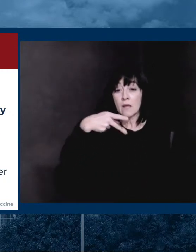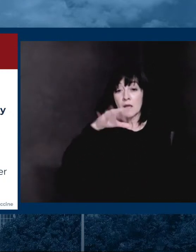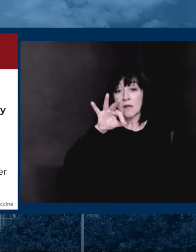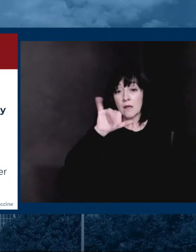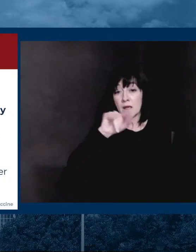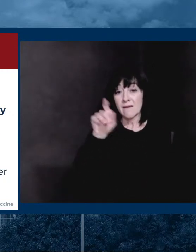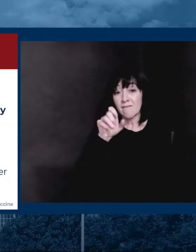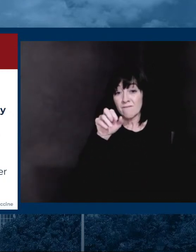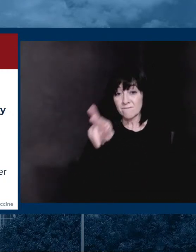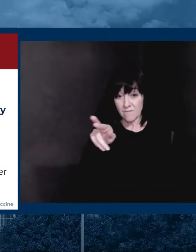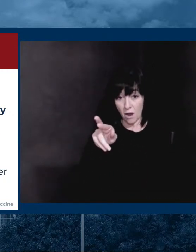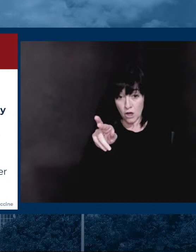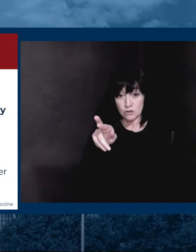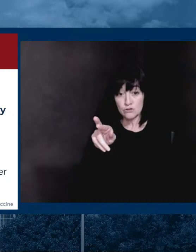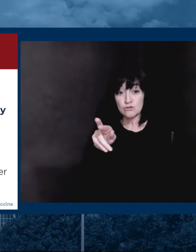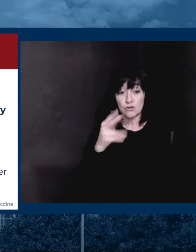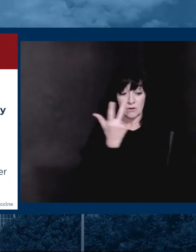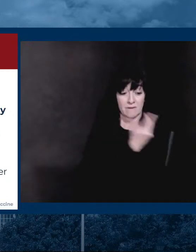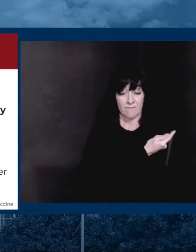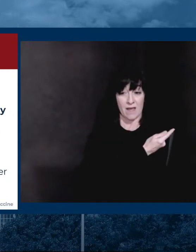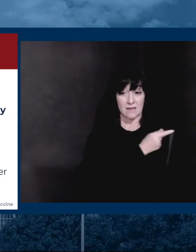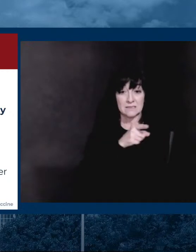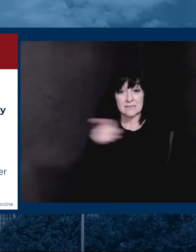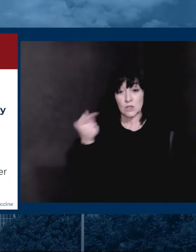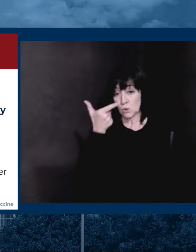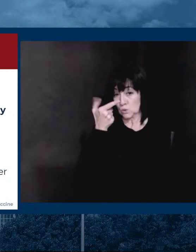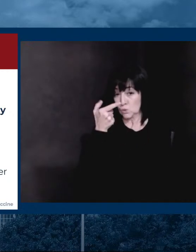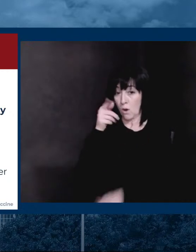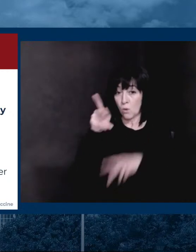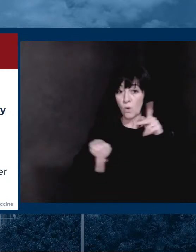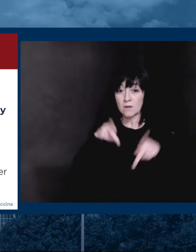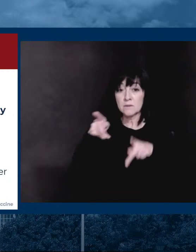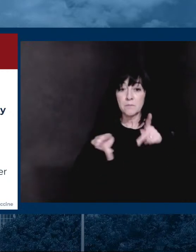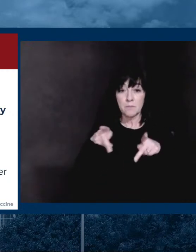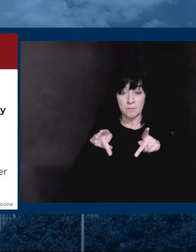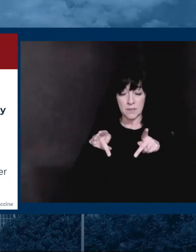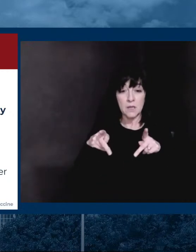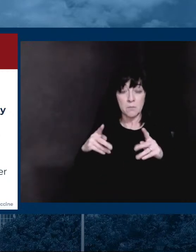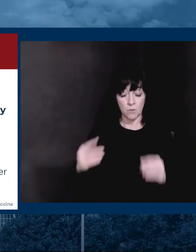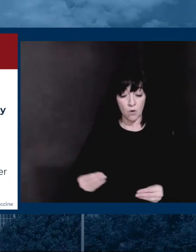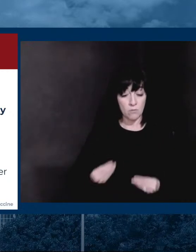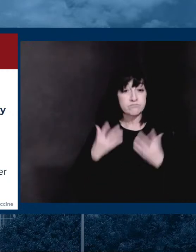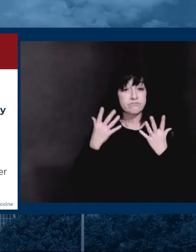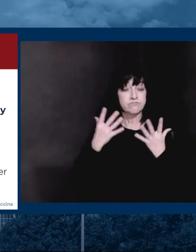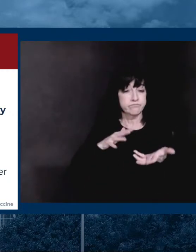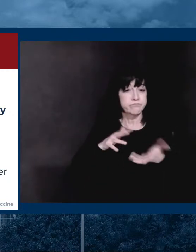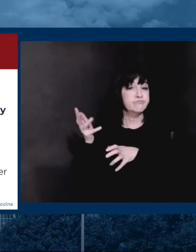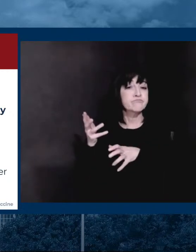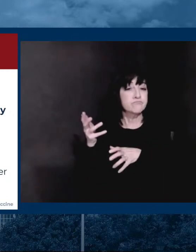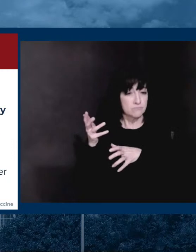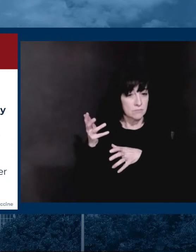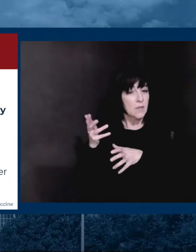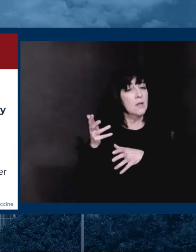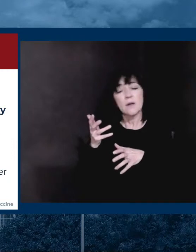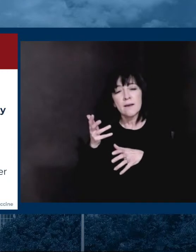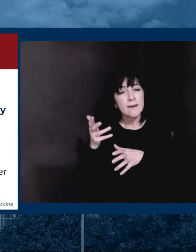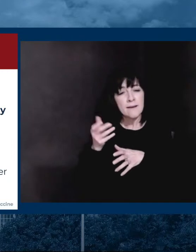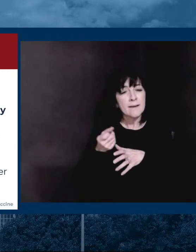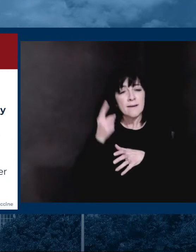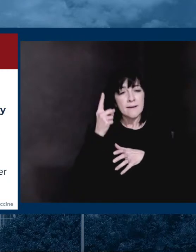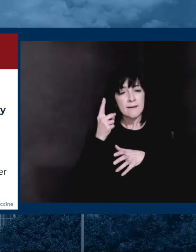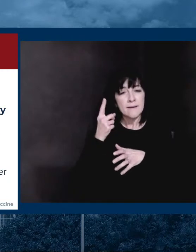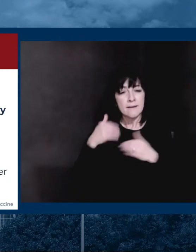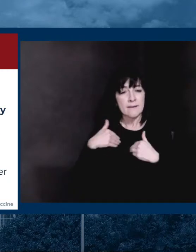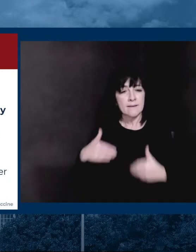had a severe allergic reaction. Now, among those people, almost all of them had